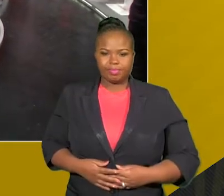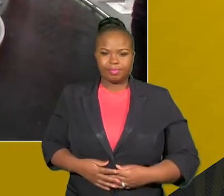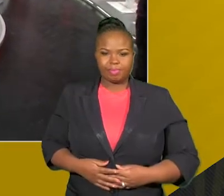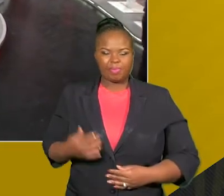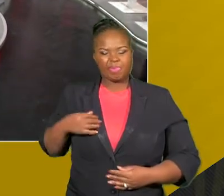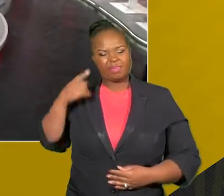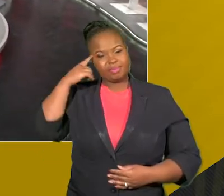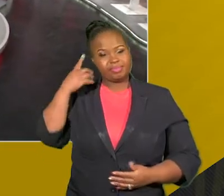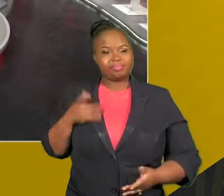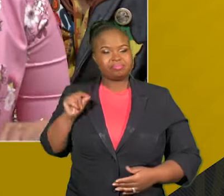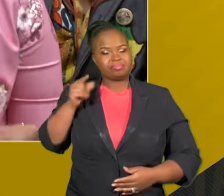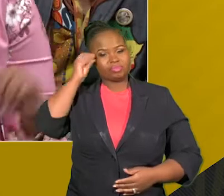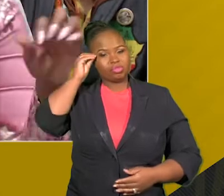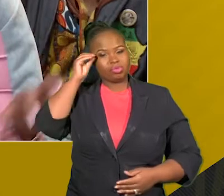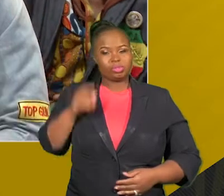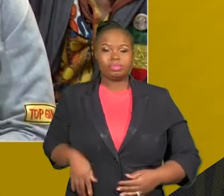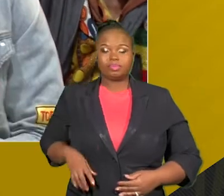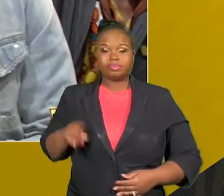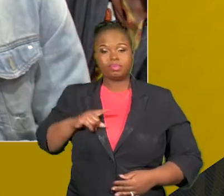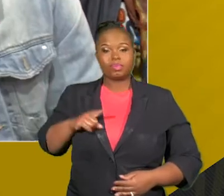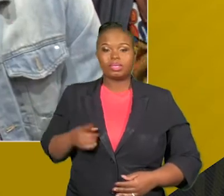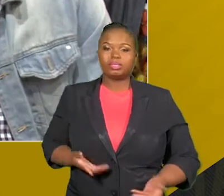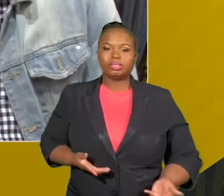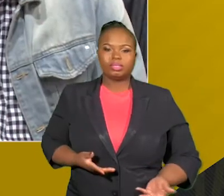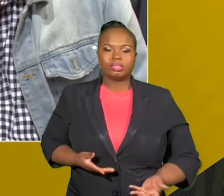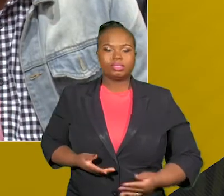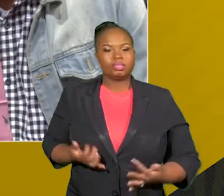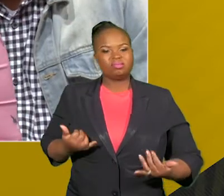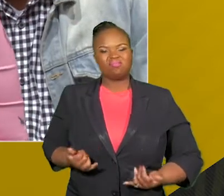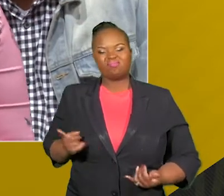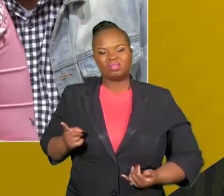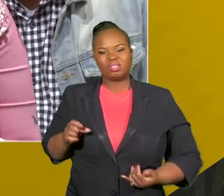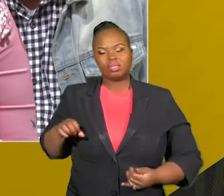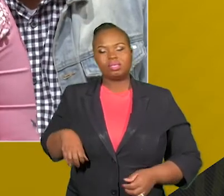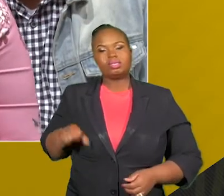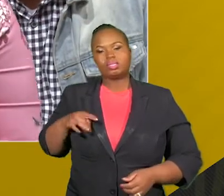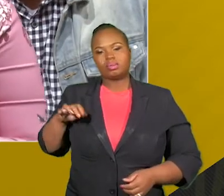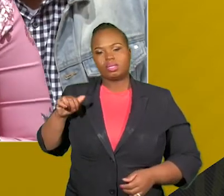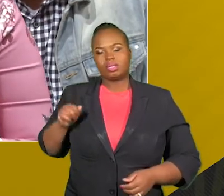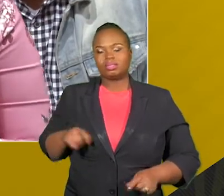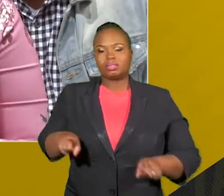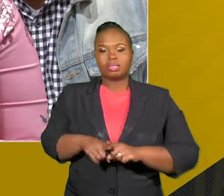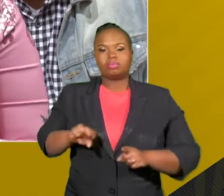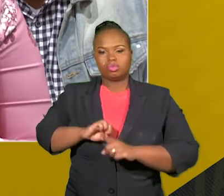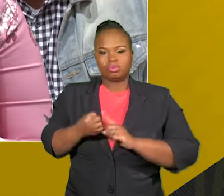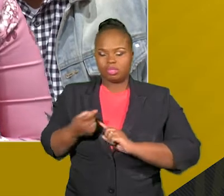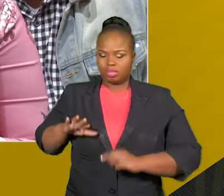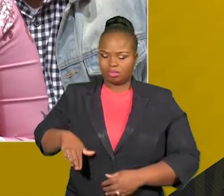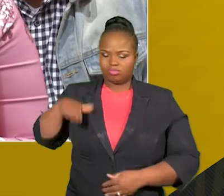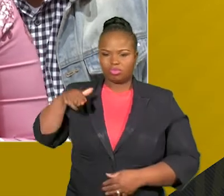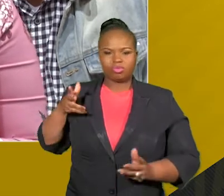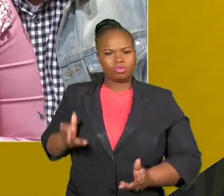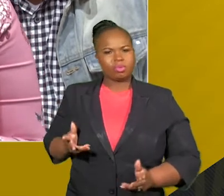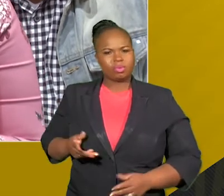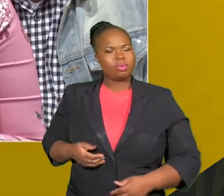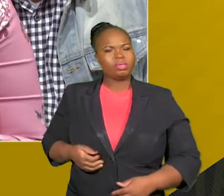Kini, I think it's a very interesting stance because this society, it's the same society where women are being brought up. So how